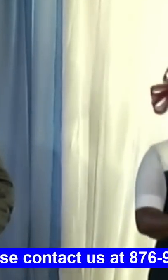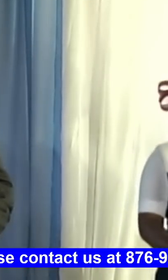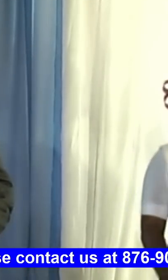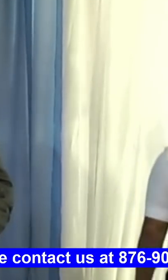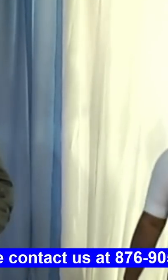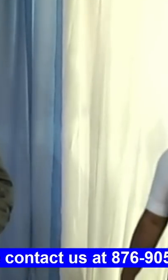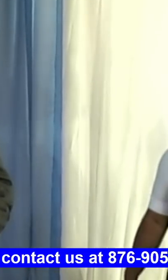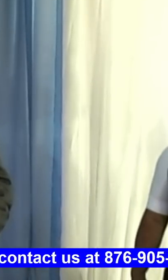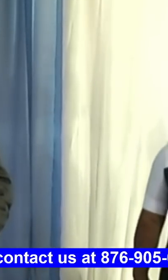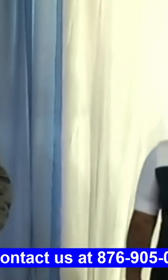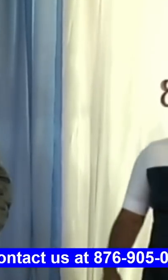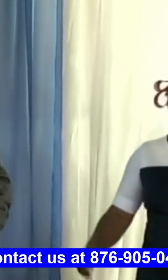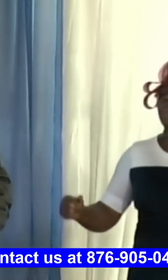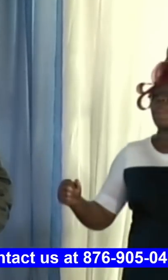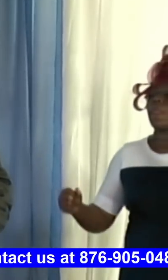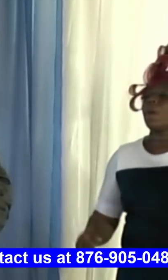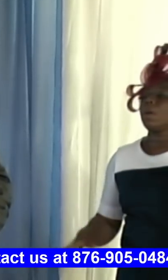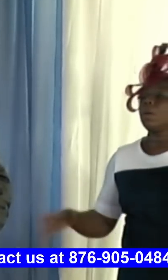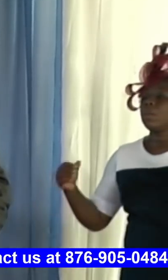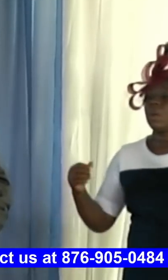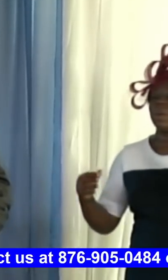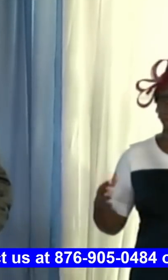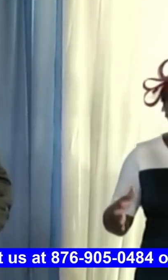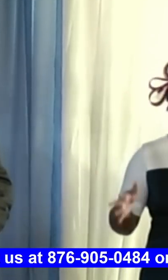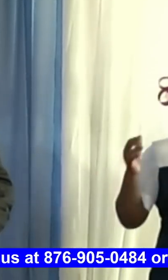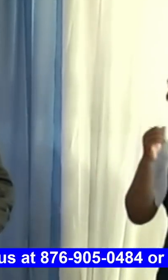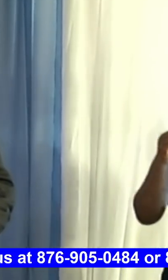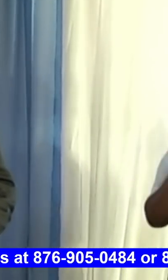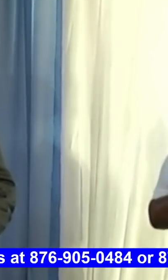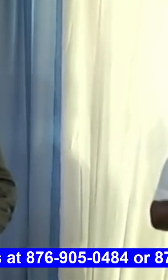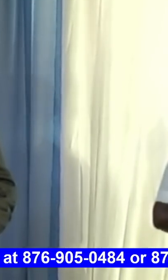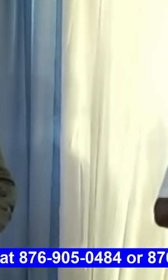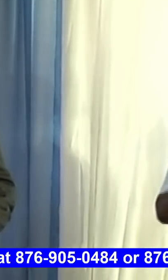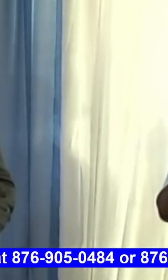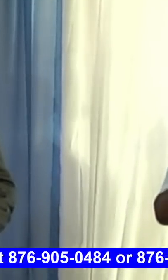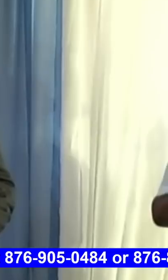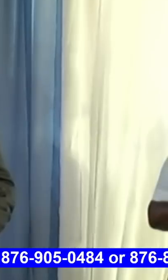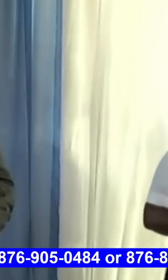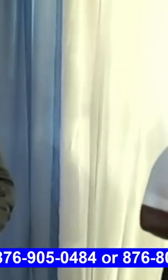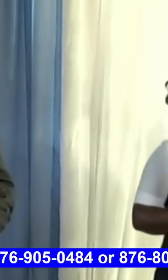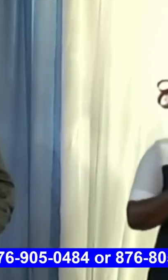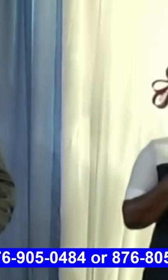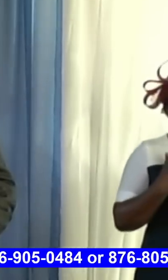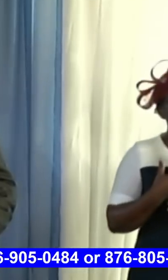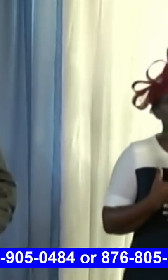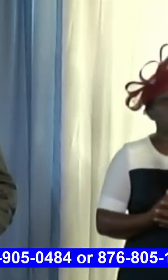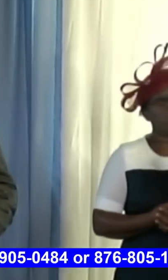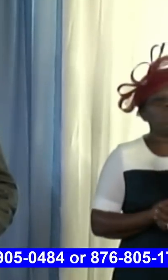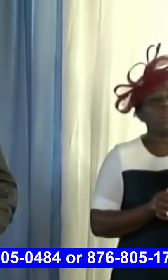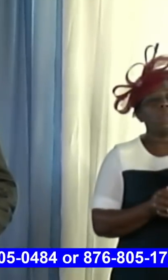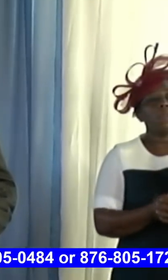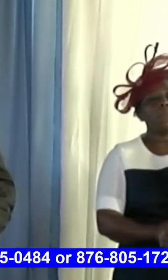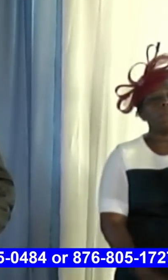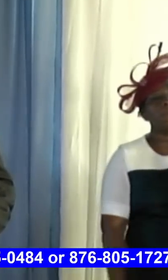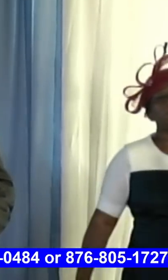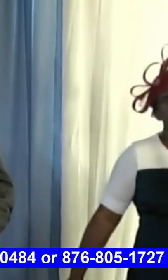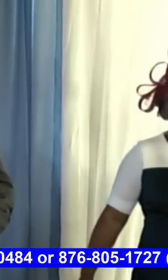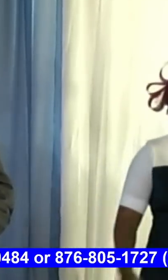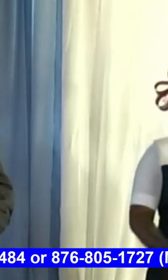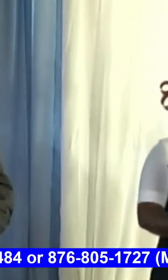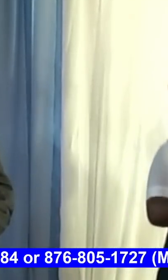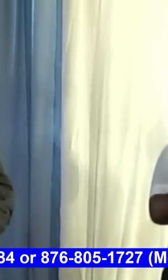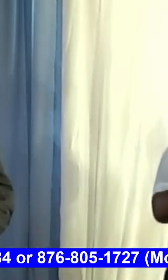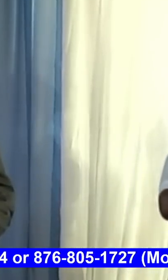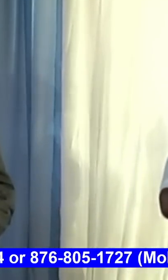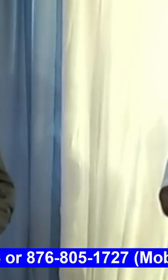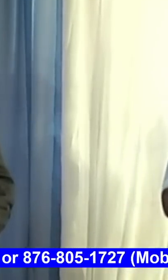short. And so we want to give you thanks. Bless every saints. Bless those who have not yet saved. Hasten them,